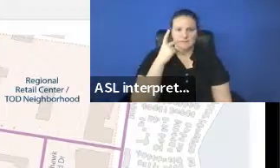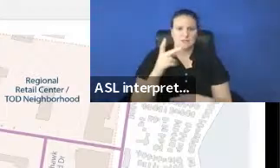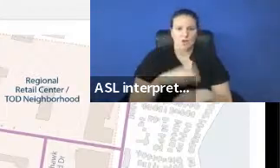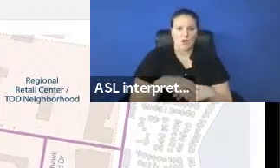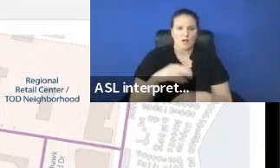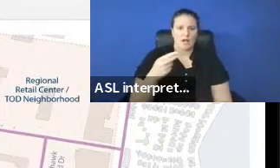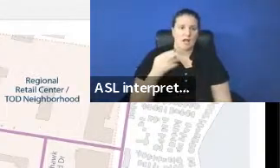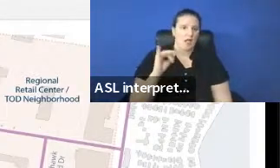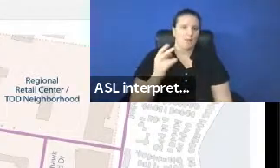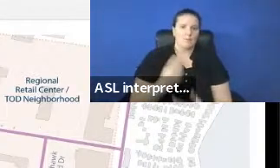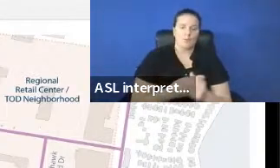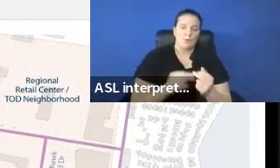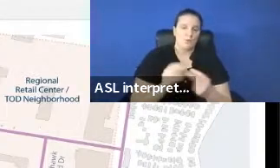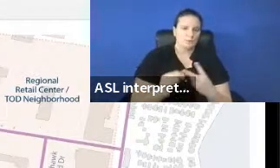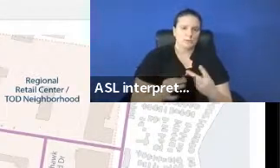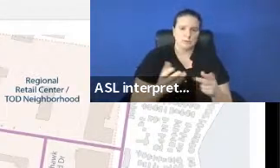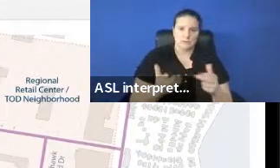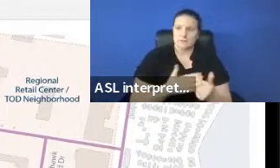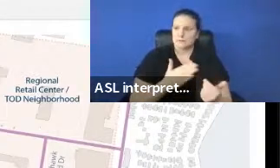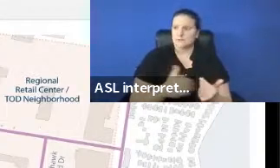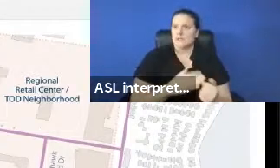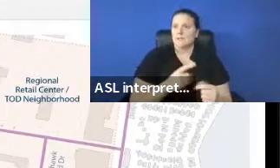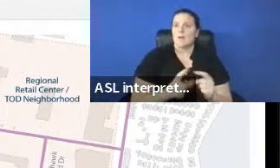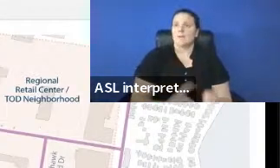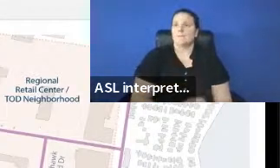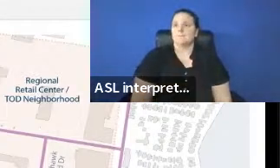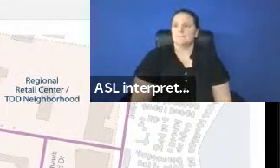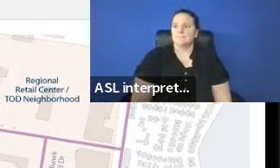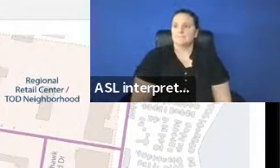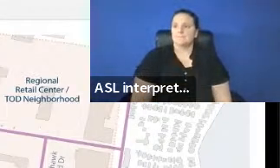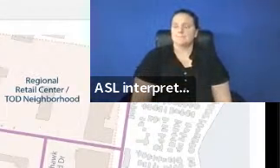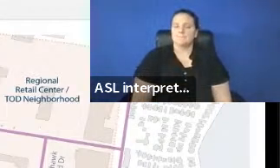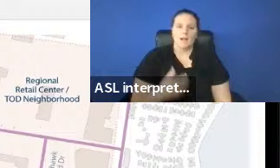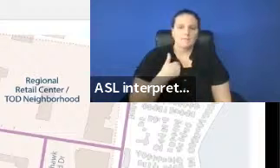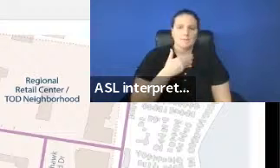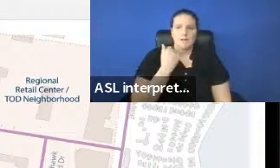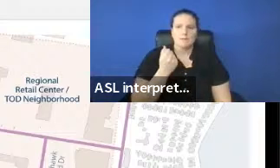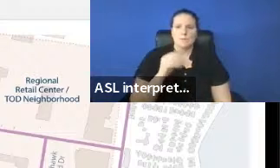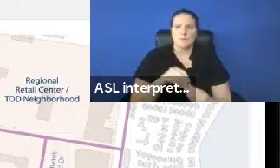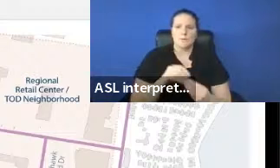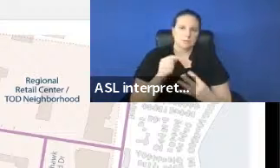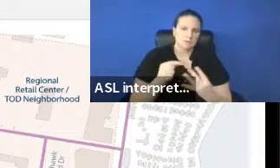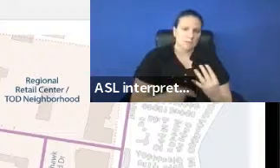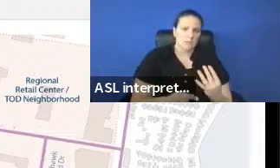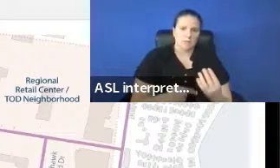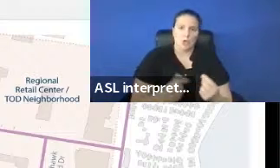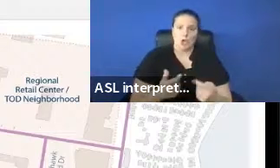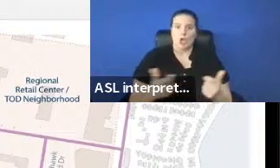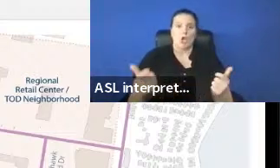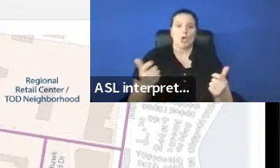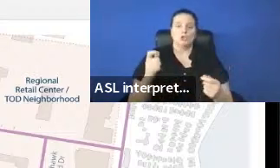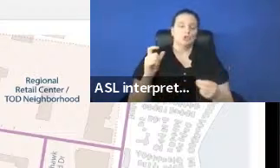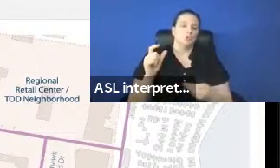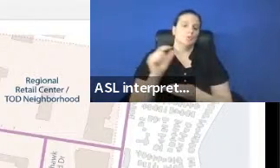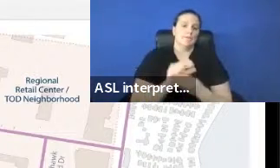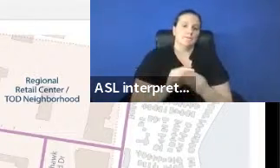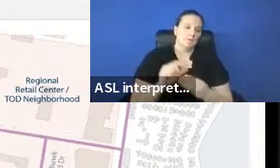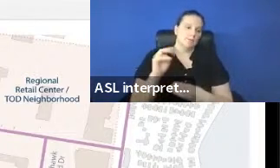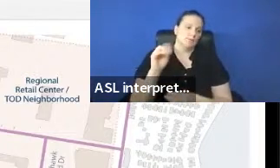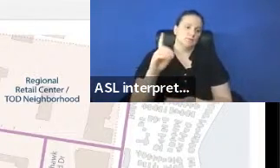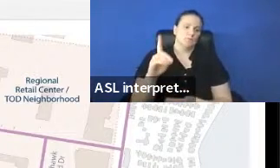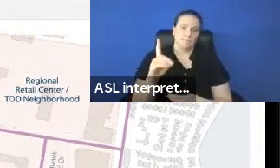easily, but is there a better or more detailed or larger graphic of the Marine